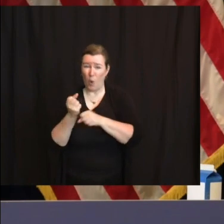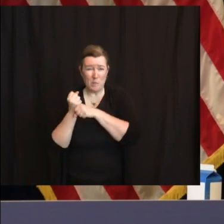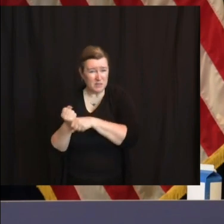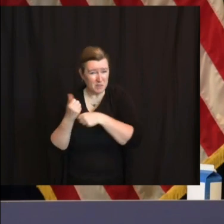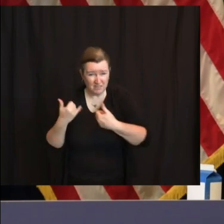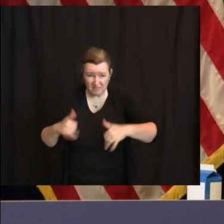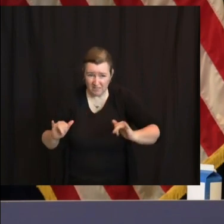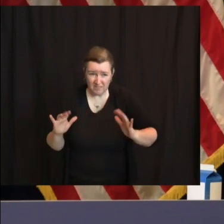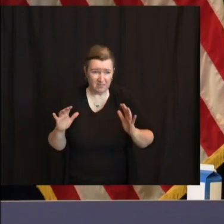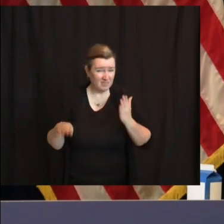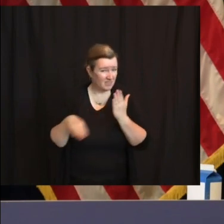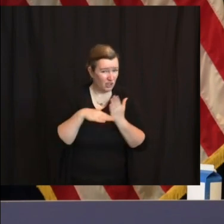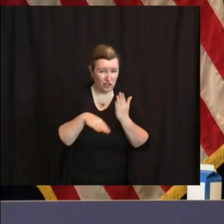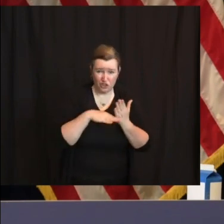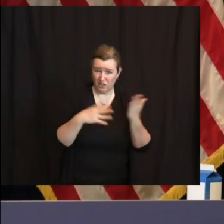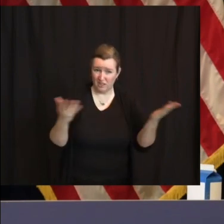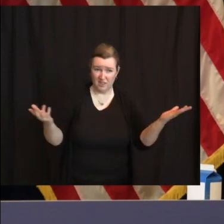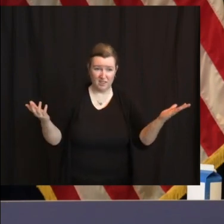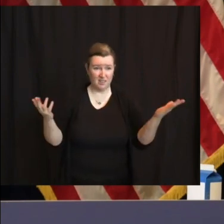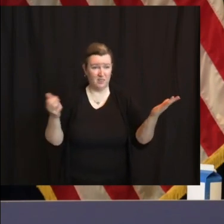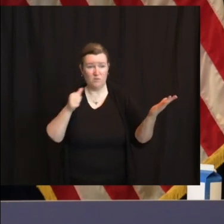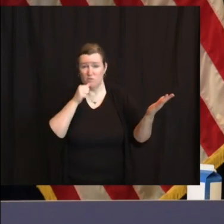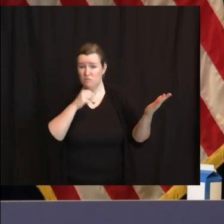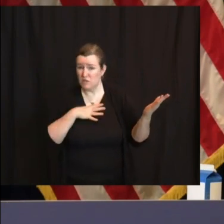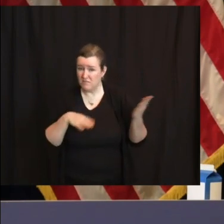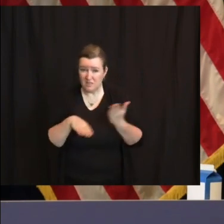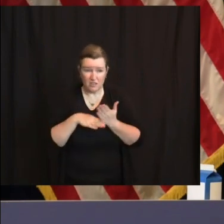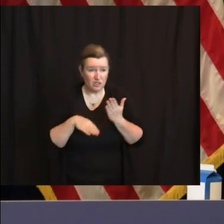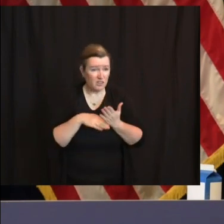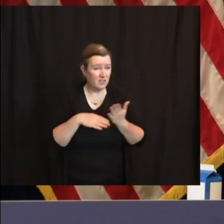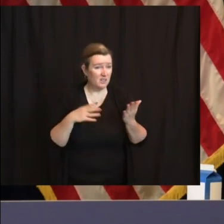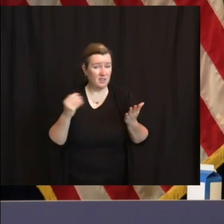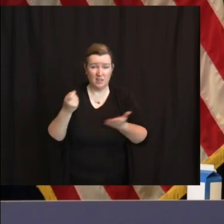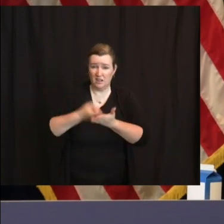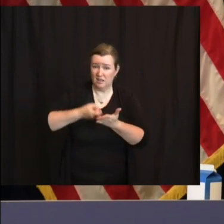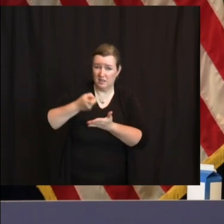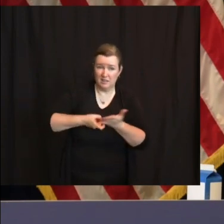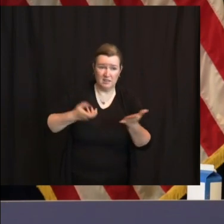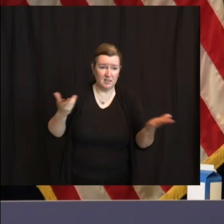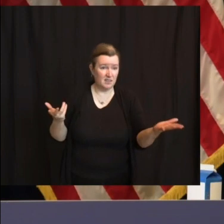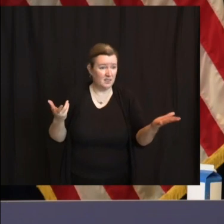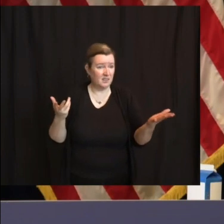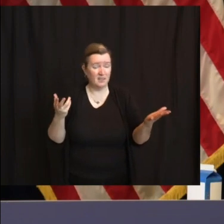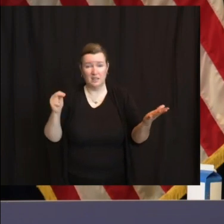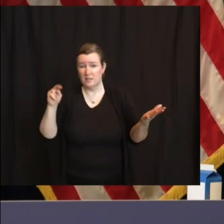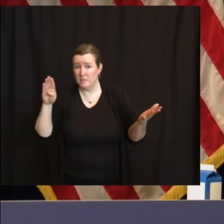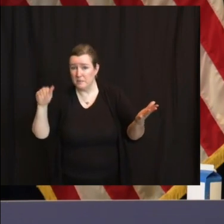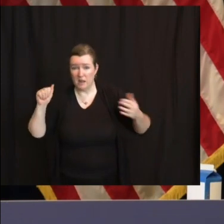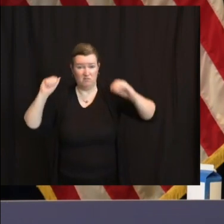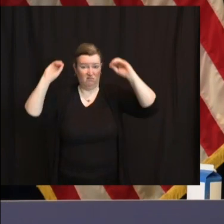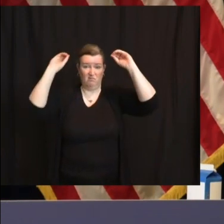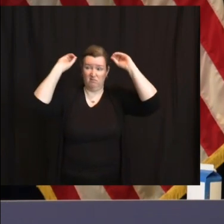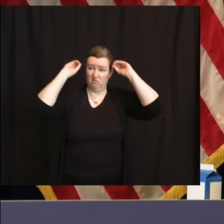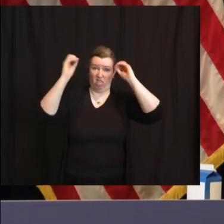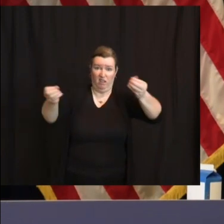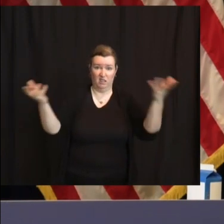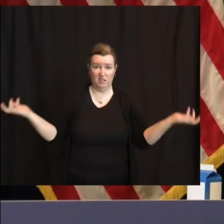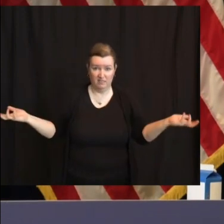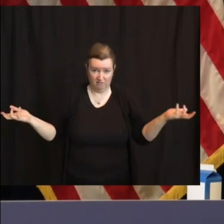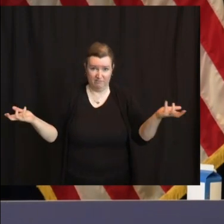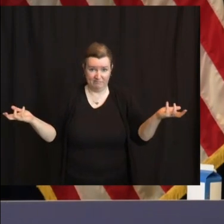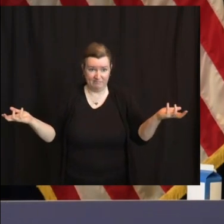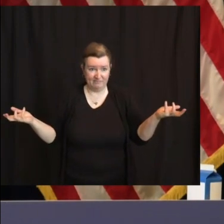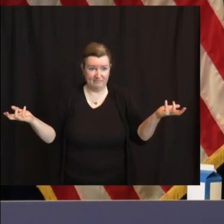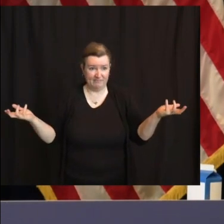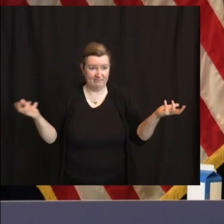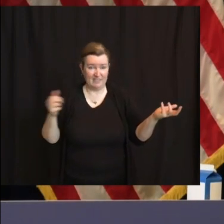women's NWSL. There's no hockey. There's no NBA, in addition to high school rec and other sports. So this is at